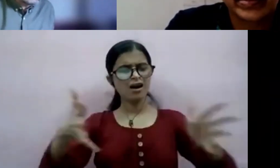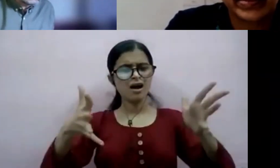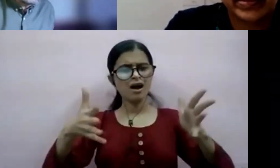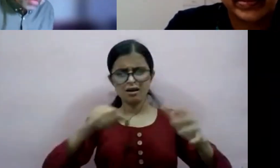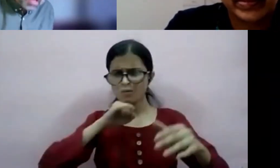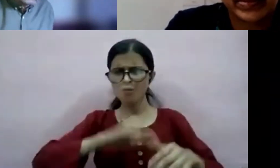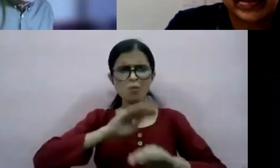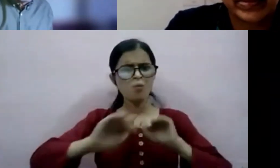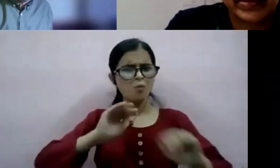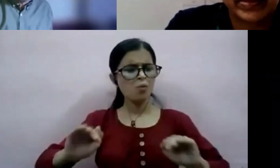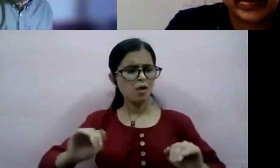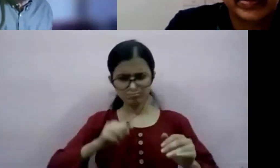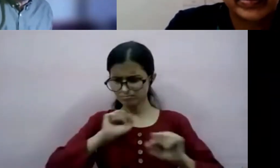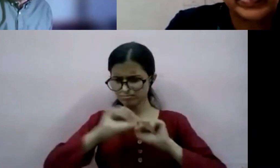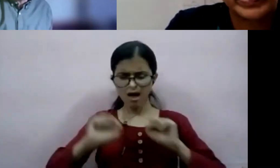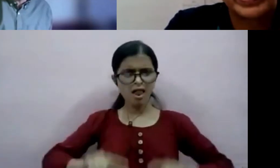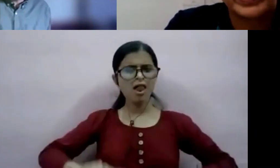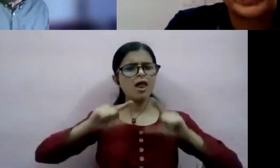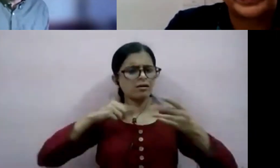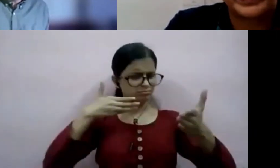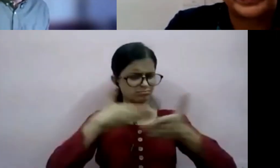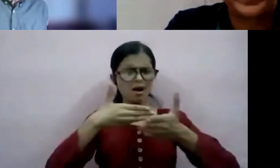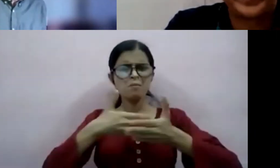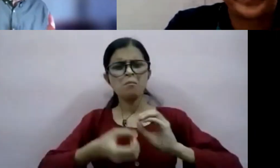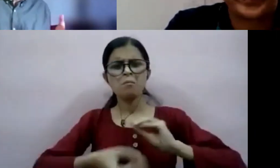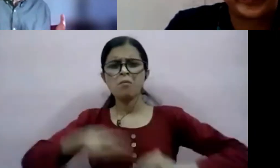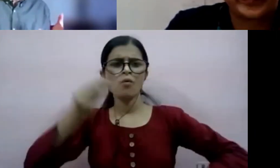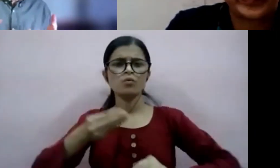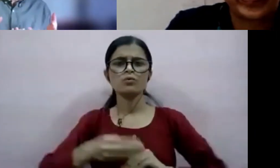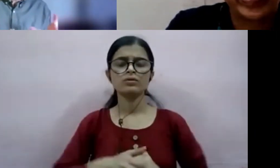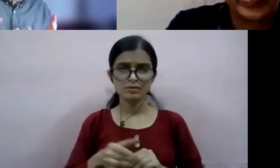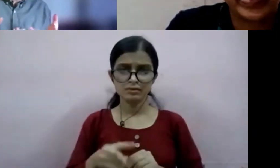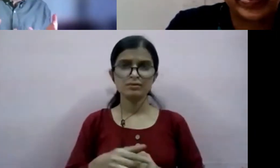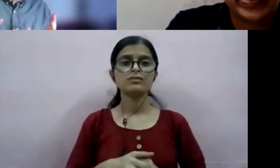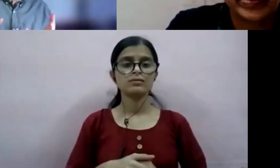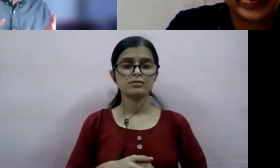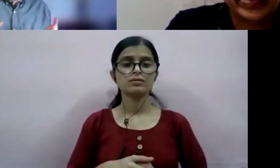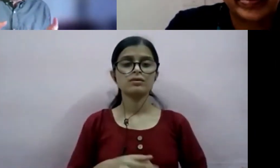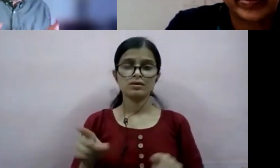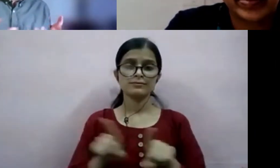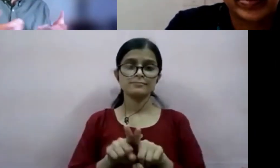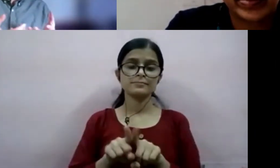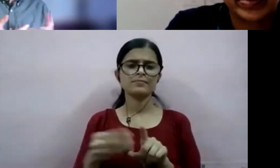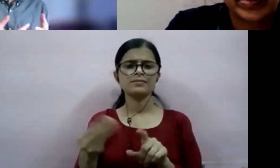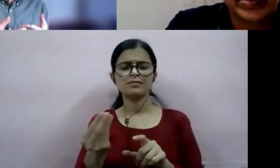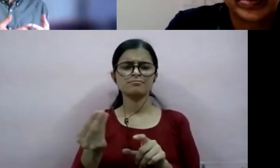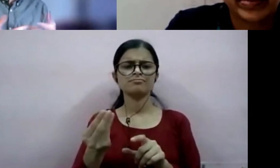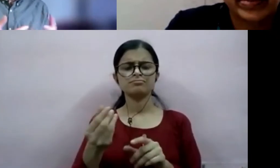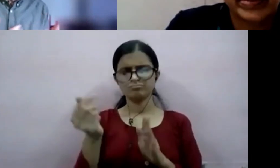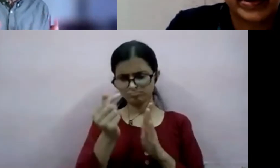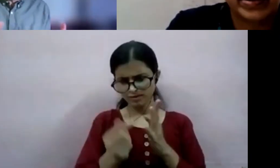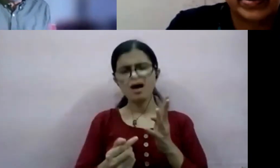disabled people. You can't do that, you can't do that, this isn't for you. And those sorts of ideas that get constructed within them, and that creates